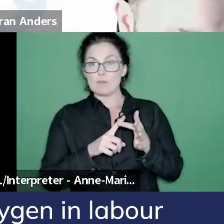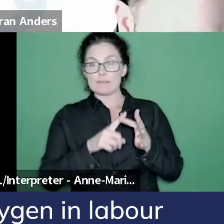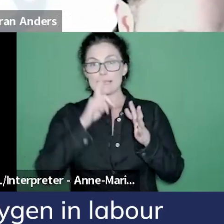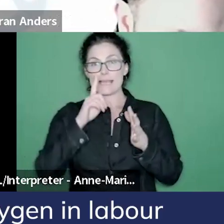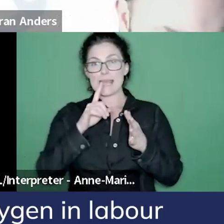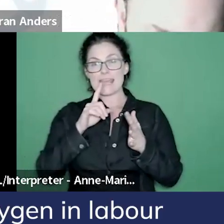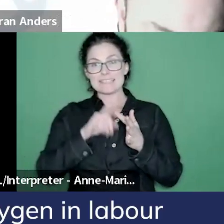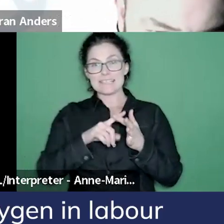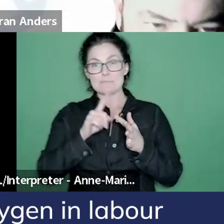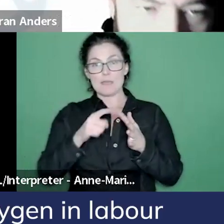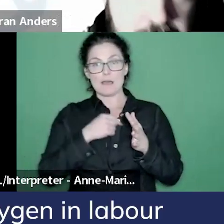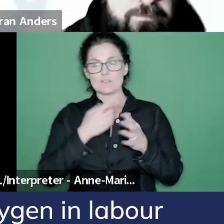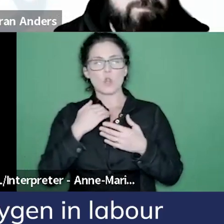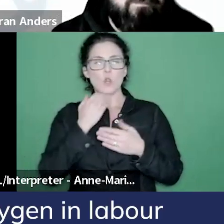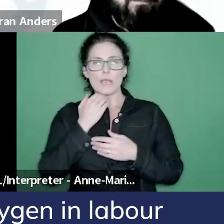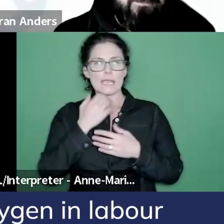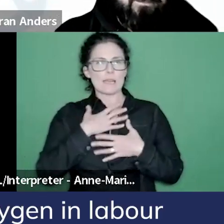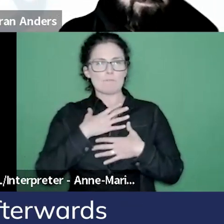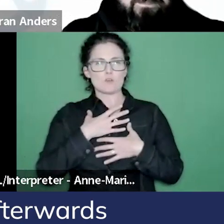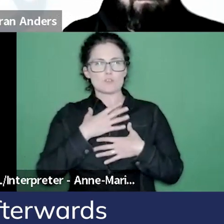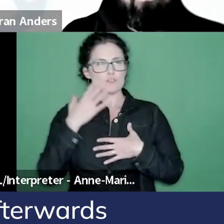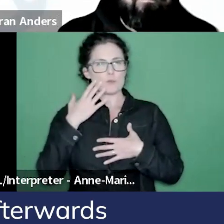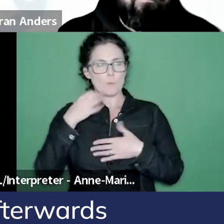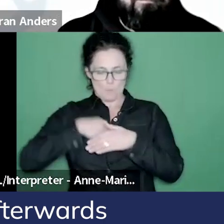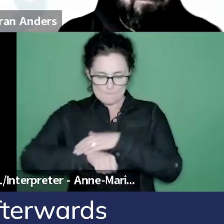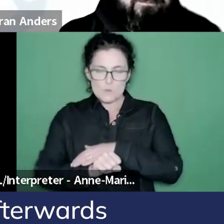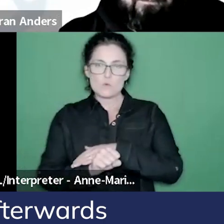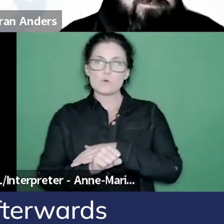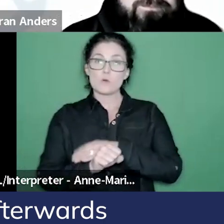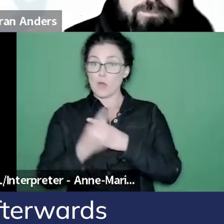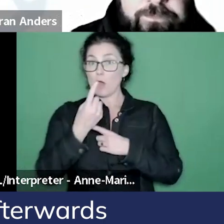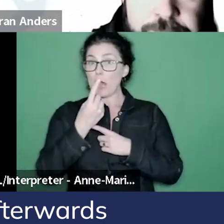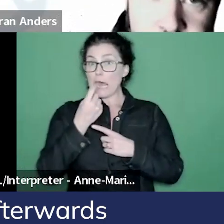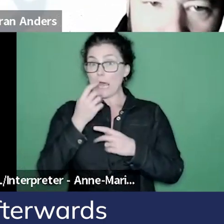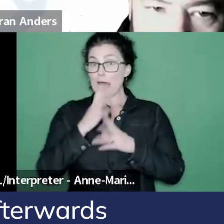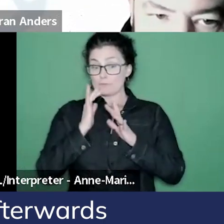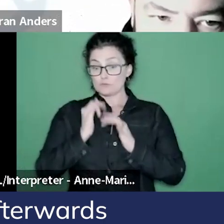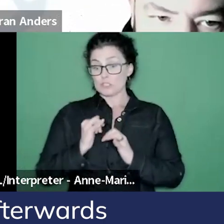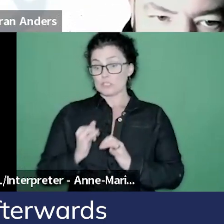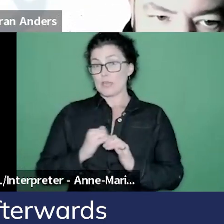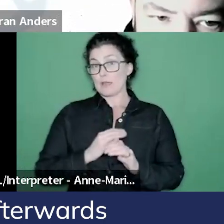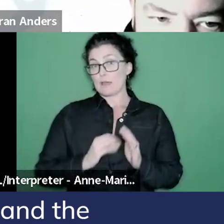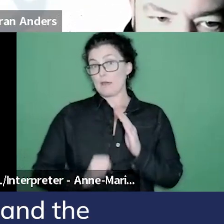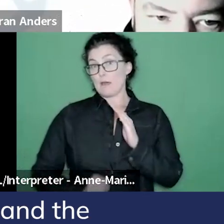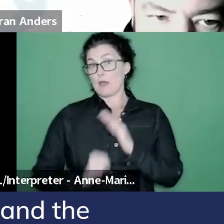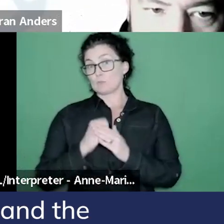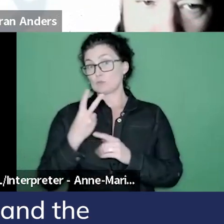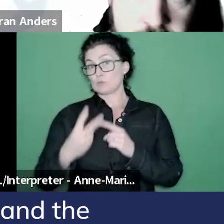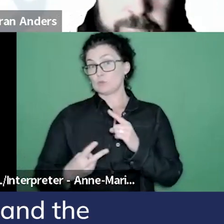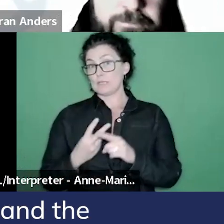had really a lack of oxygen in labour and things like that, they're followed up for up to 2 years afterwards, because we want to look to make sure